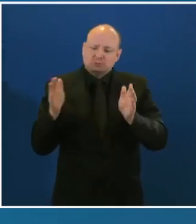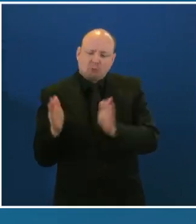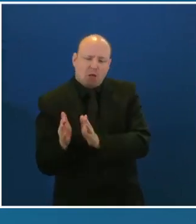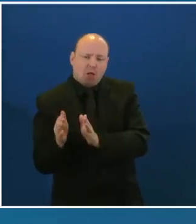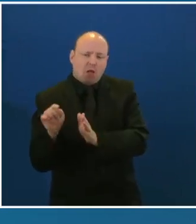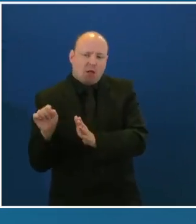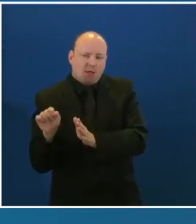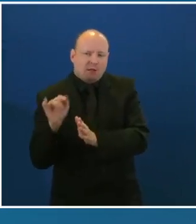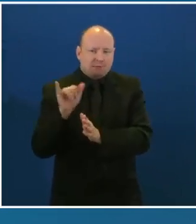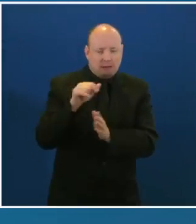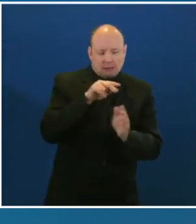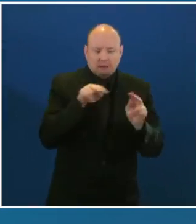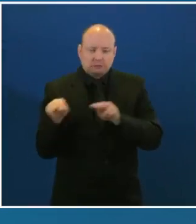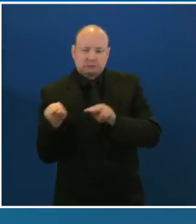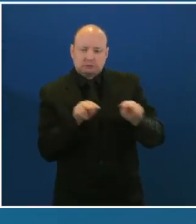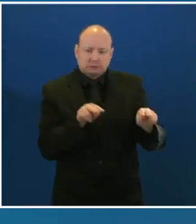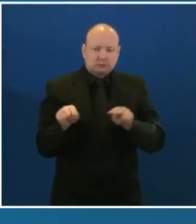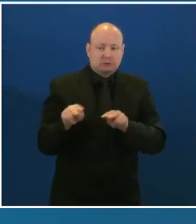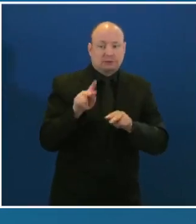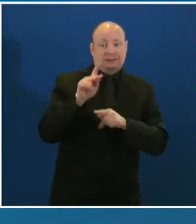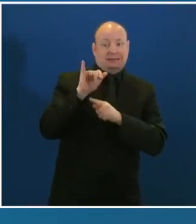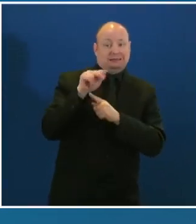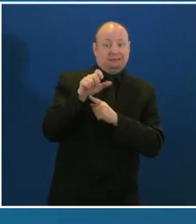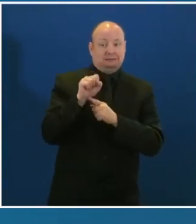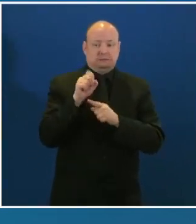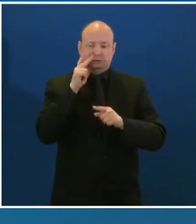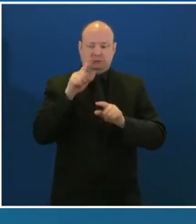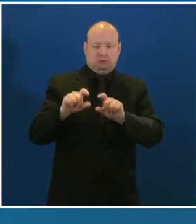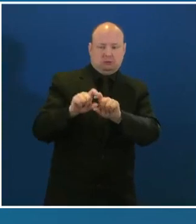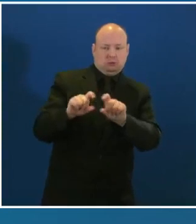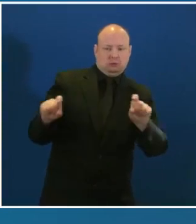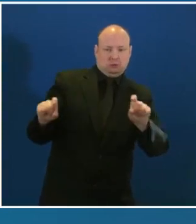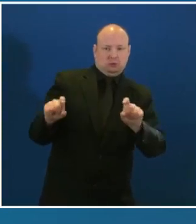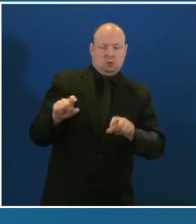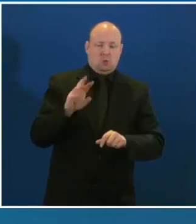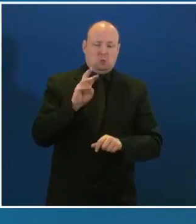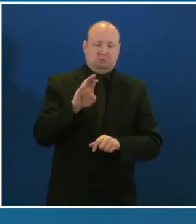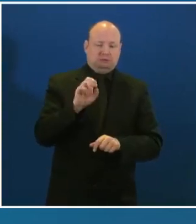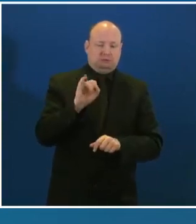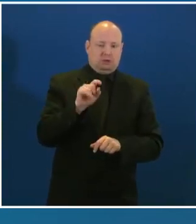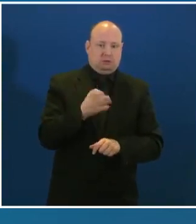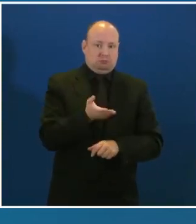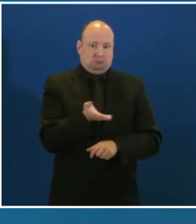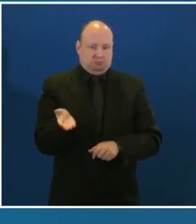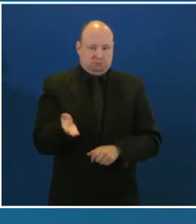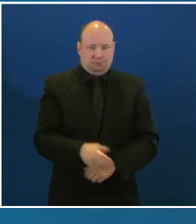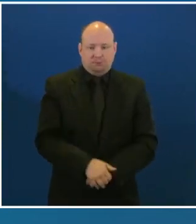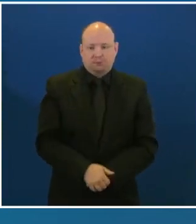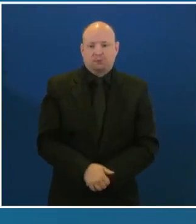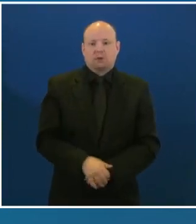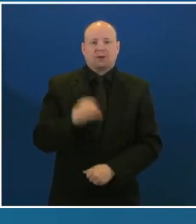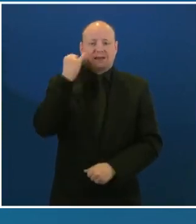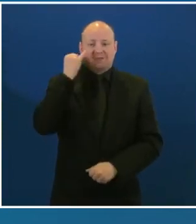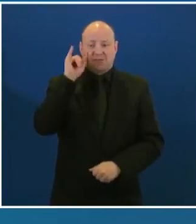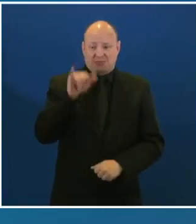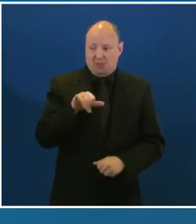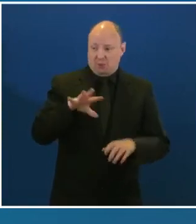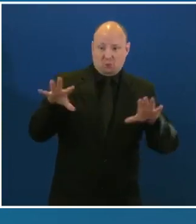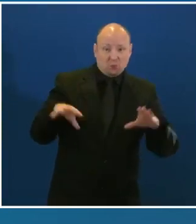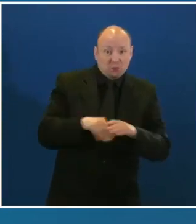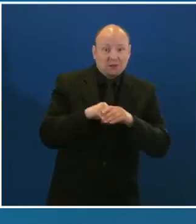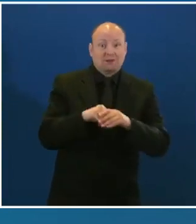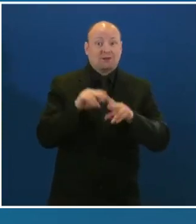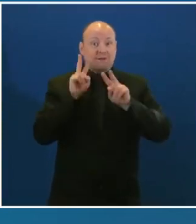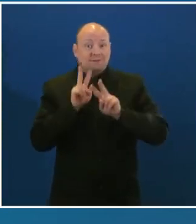screen. The indoor ceremonies and gatherings associated with weddings and funerals can resume, and outdoor